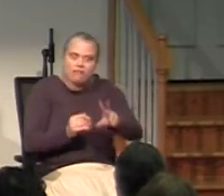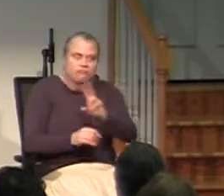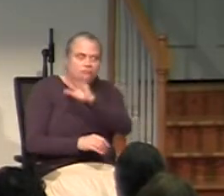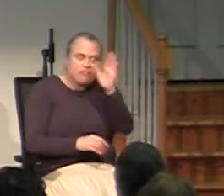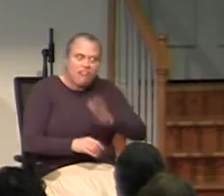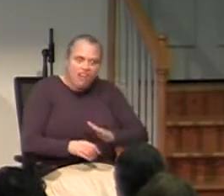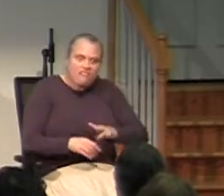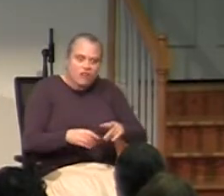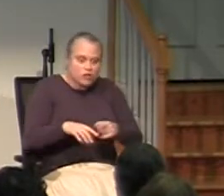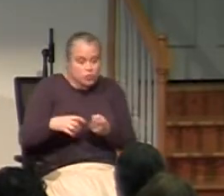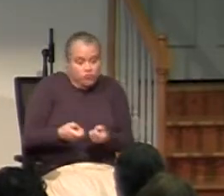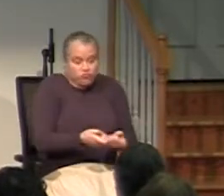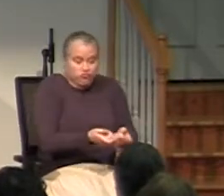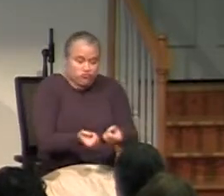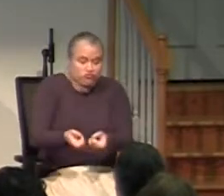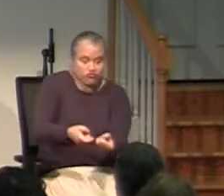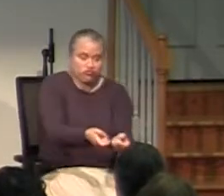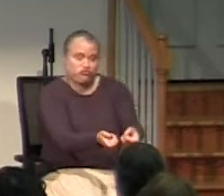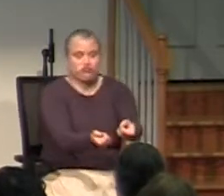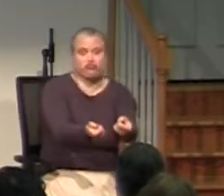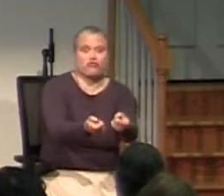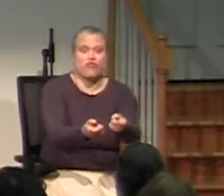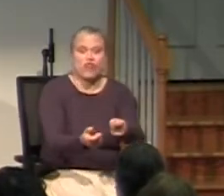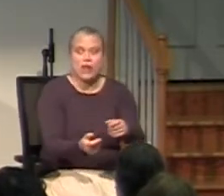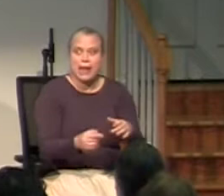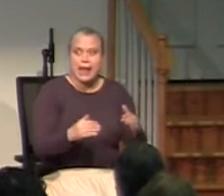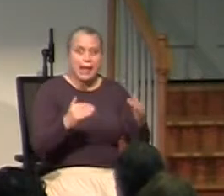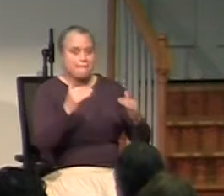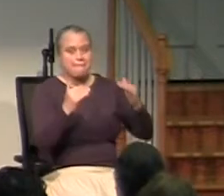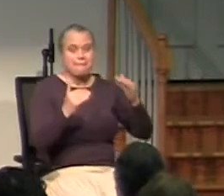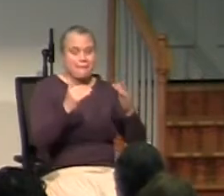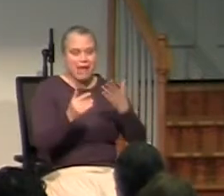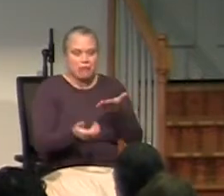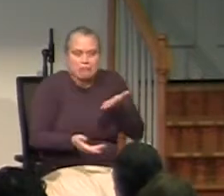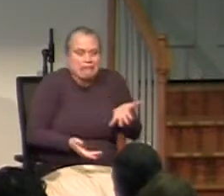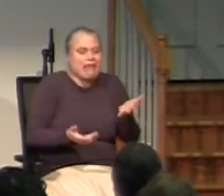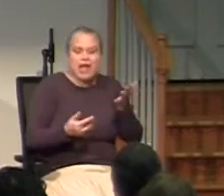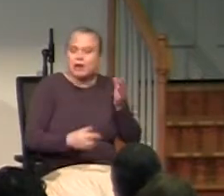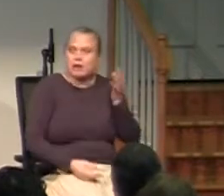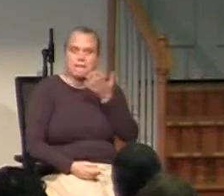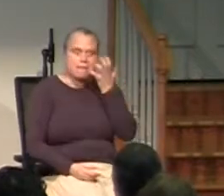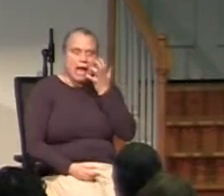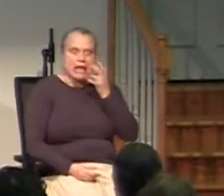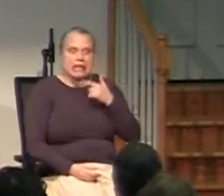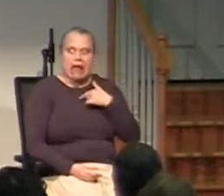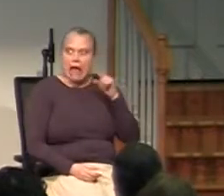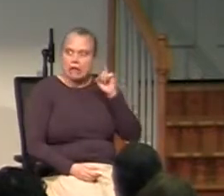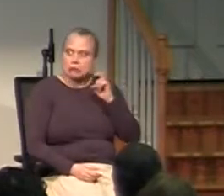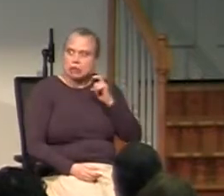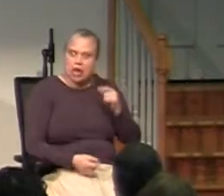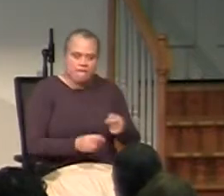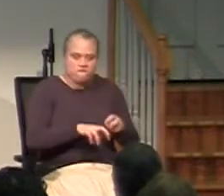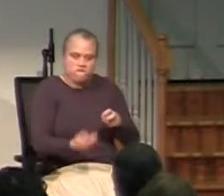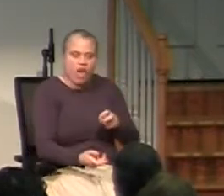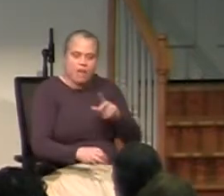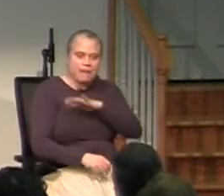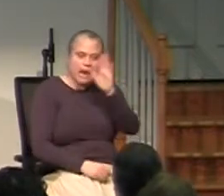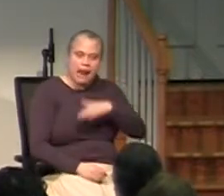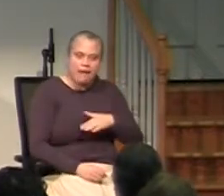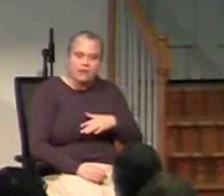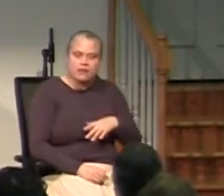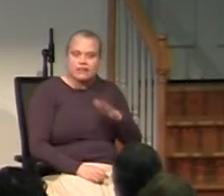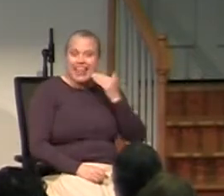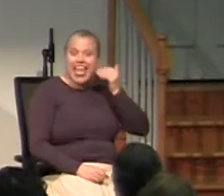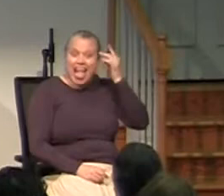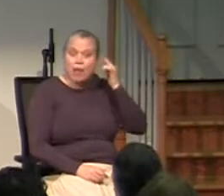to operate. The balance was there. It was absolutely amazing. I should have fallen, but didn't. But those habits were